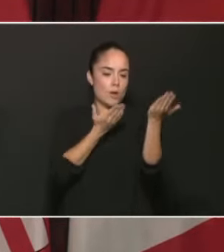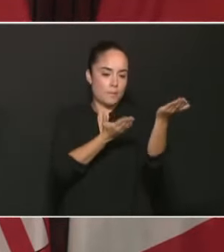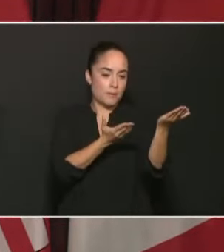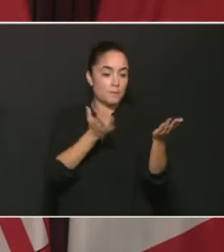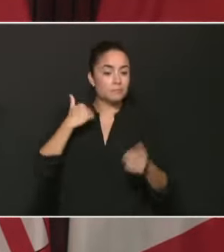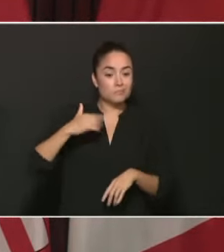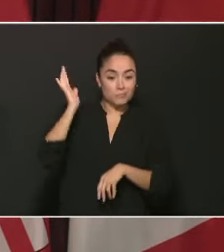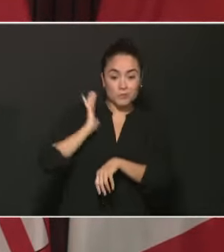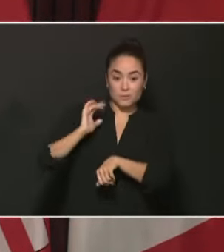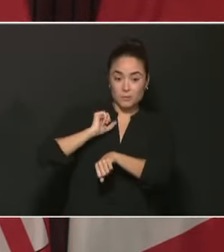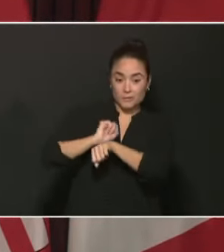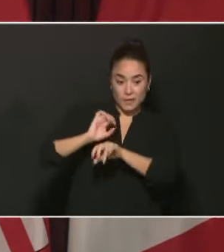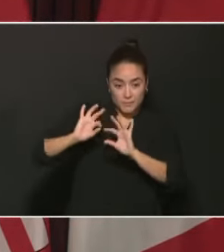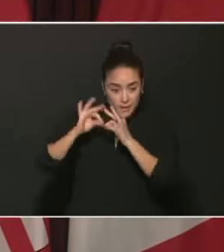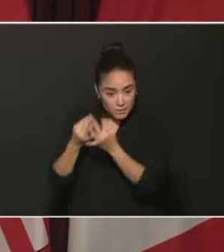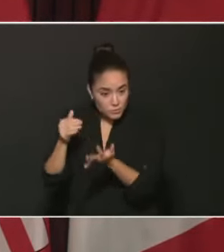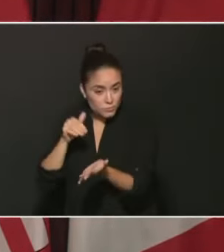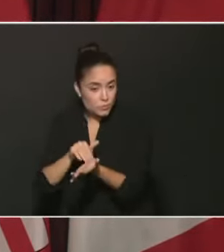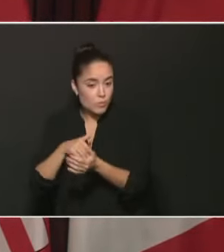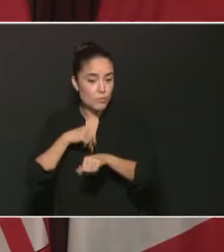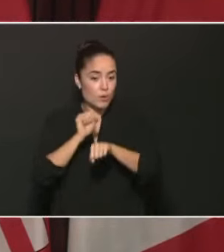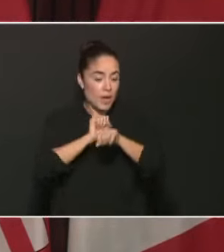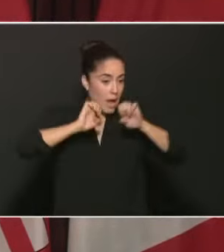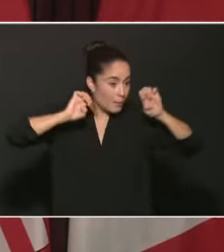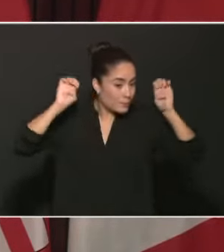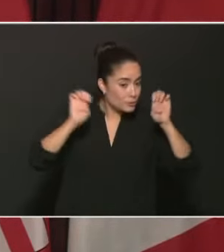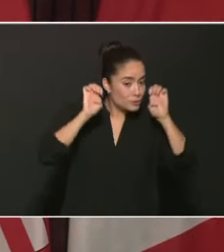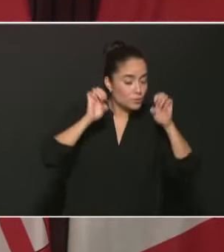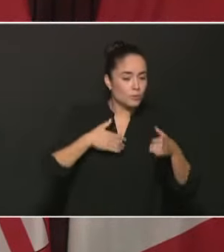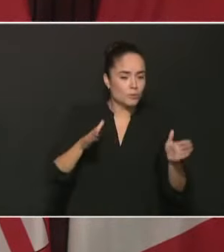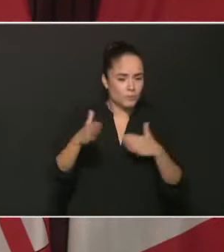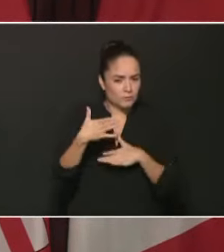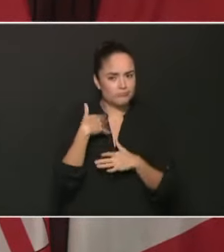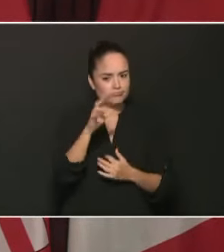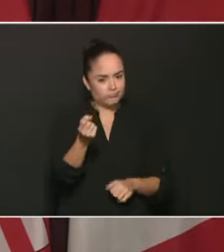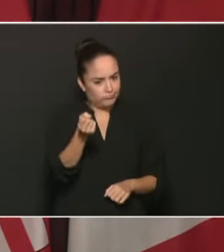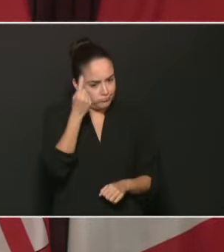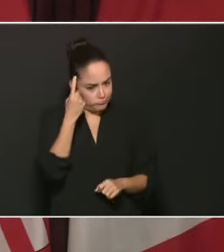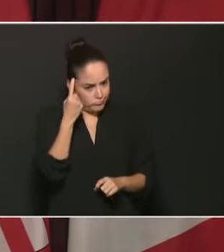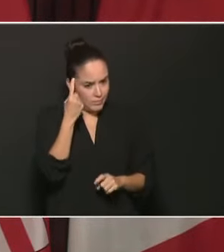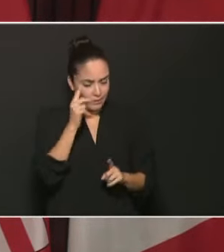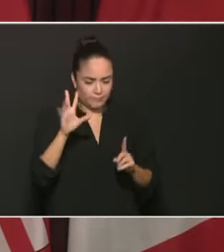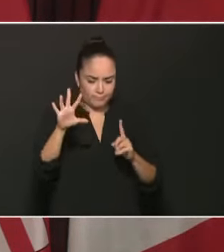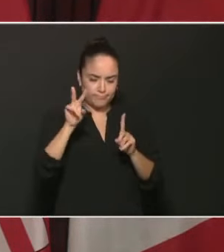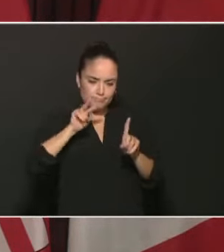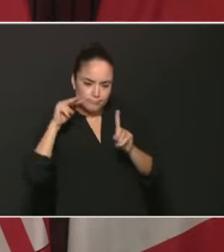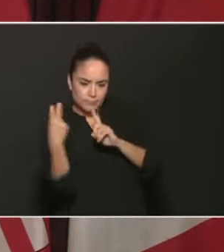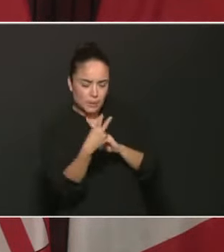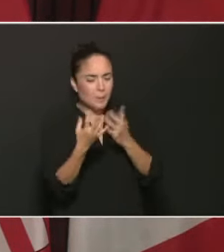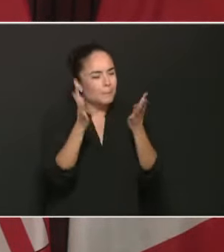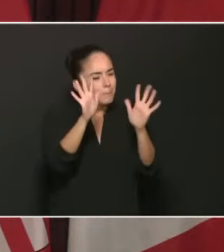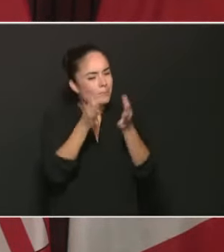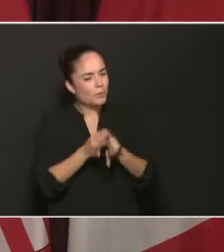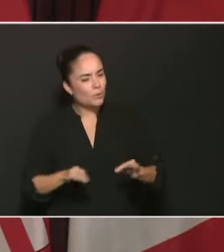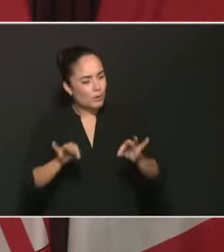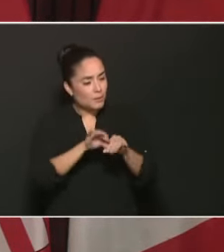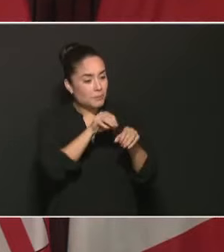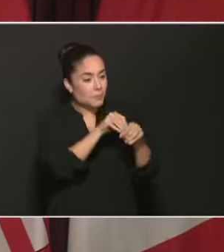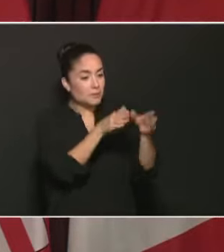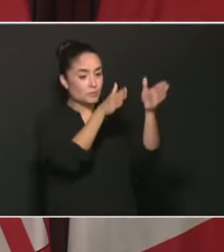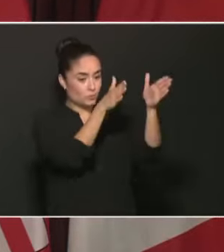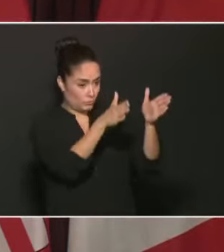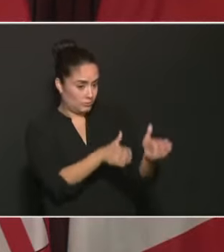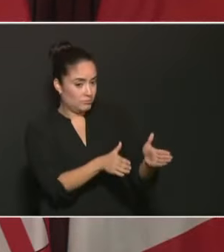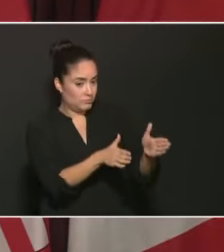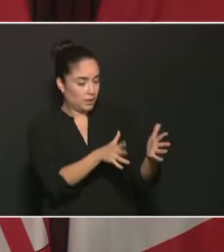physician. I absolutely understand that from a clinical practice vantage point, it's so important to see people in person. You can't